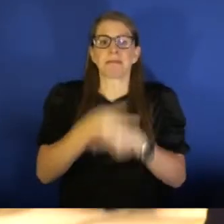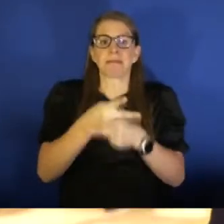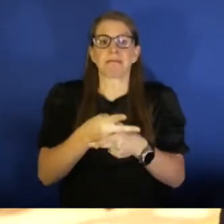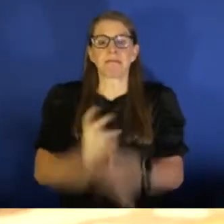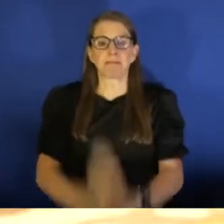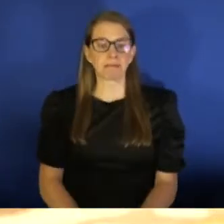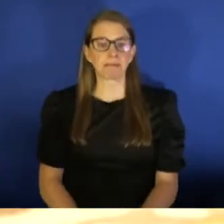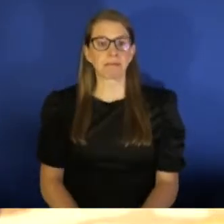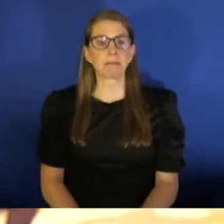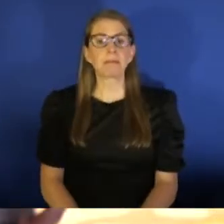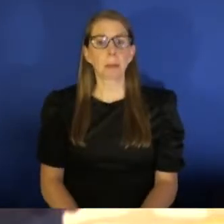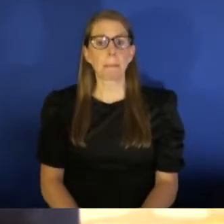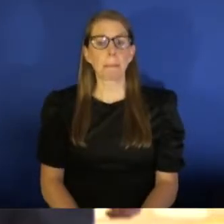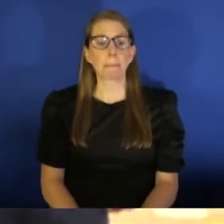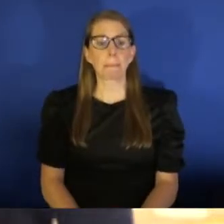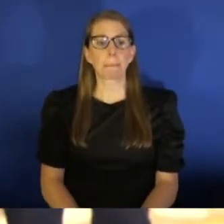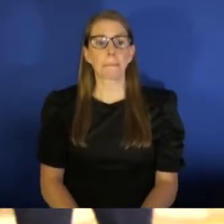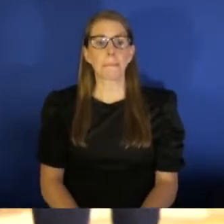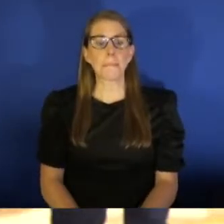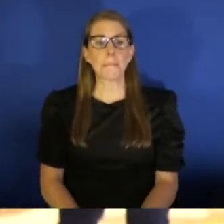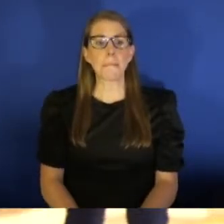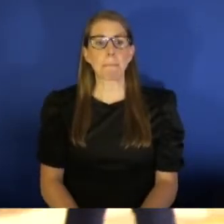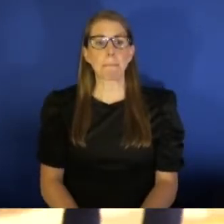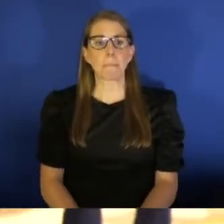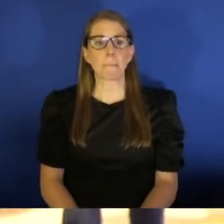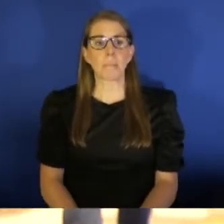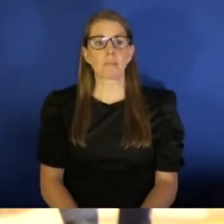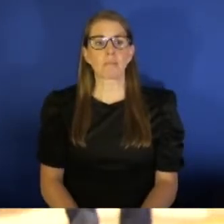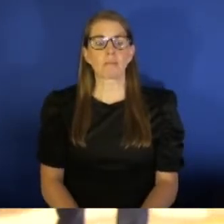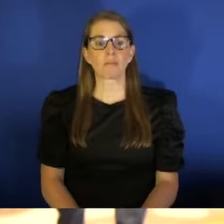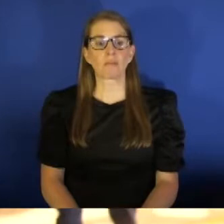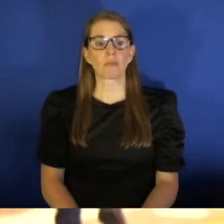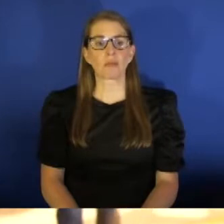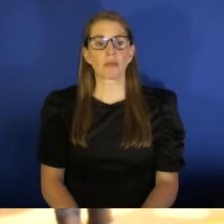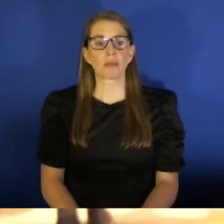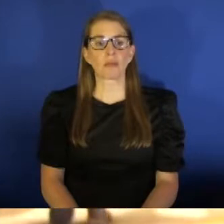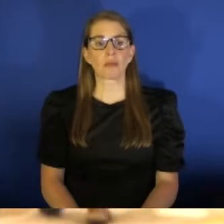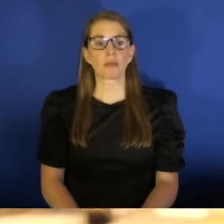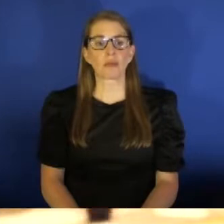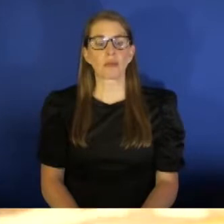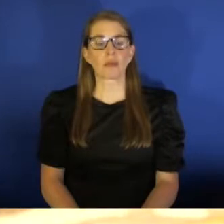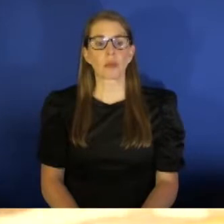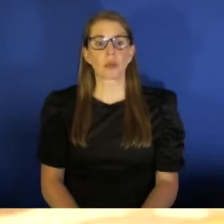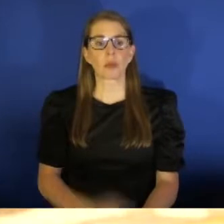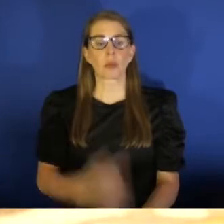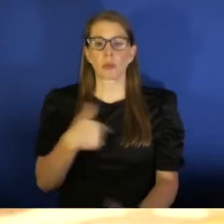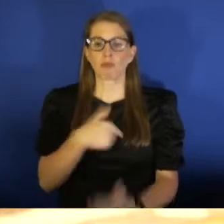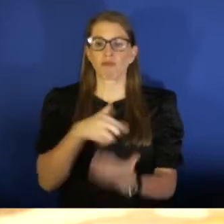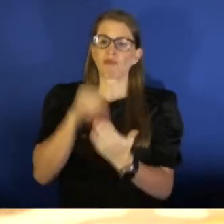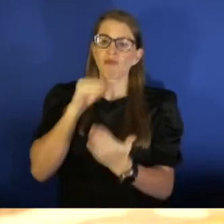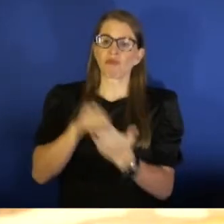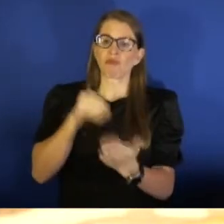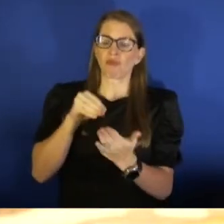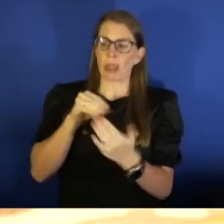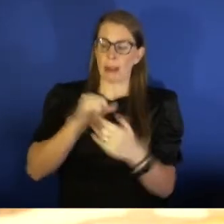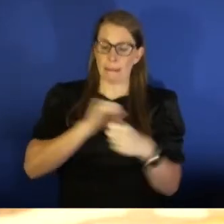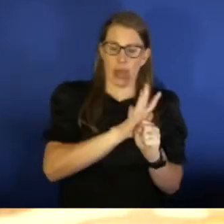Well, I think as we have been taught a number of lessons from the pandemic about how